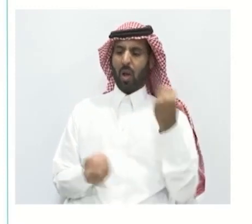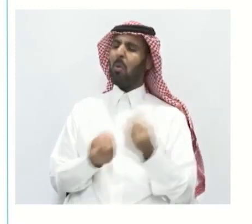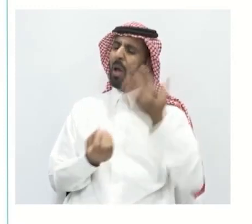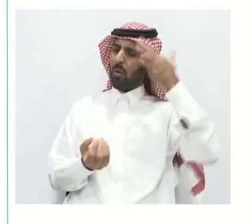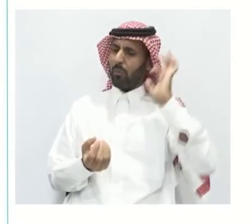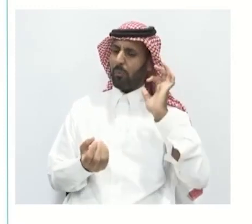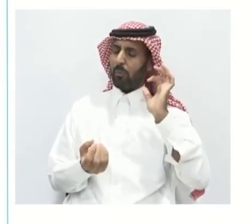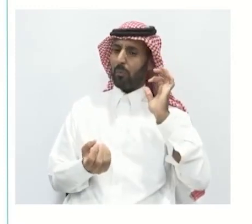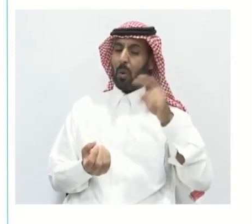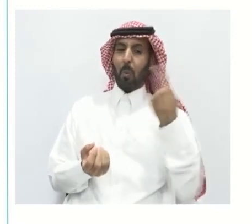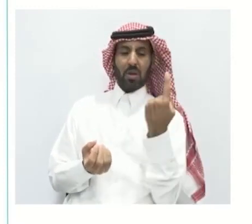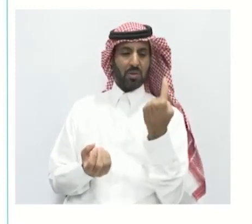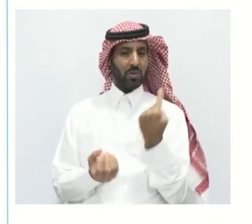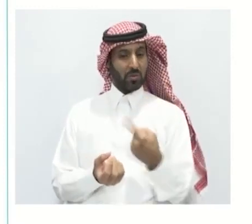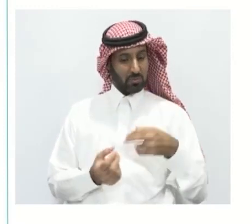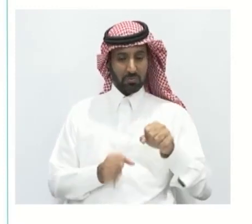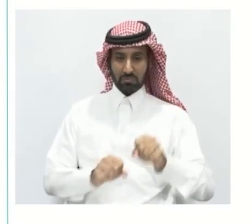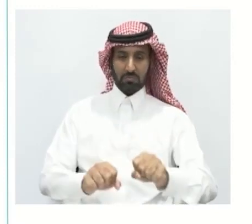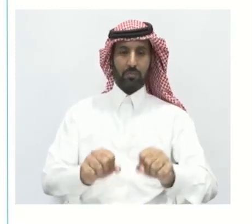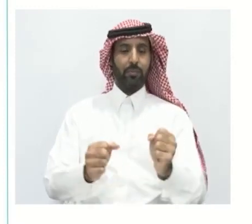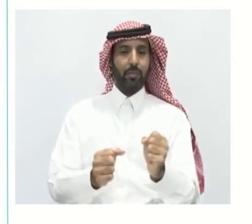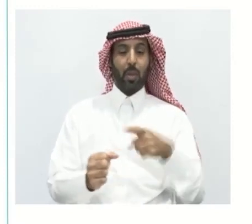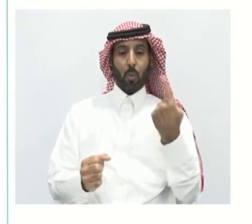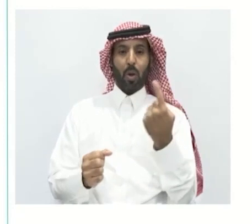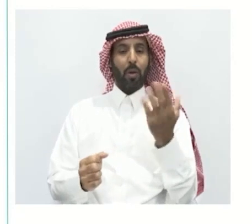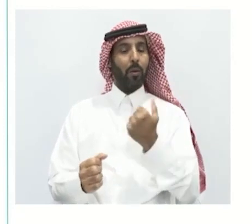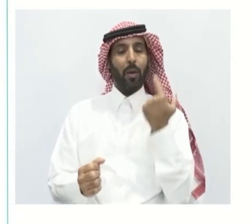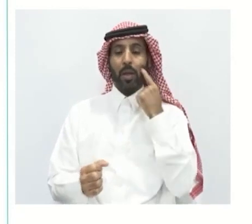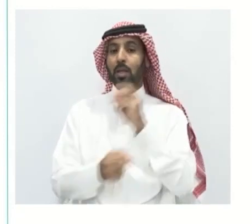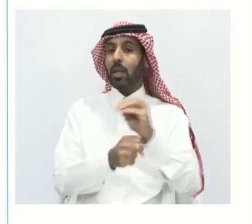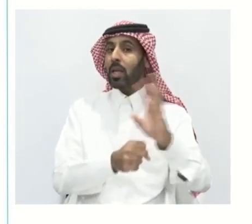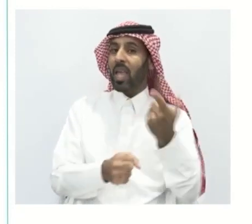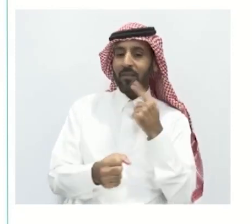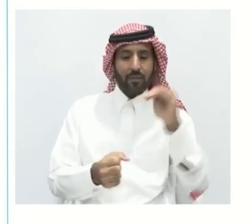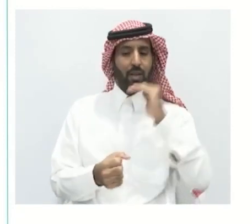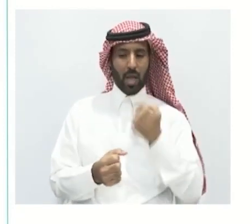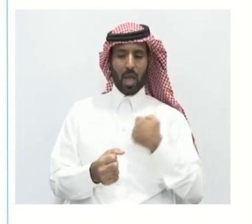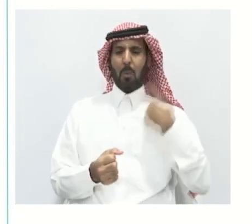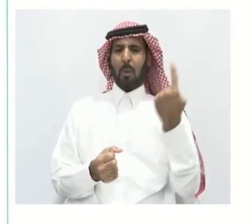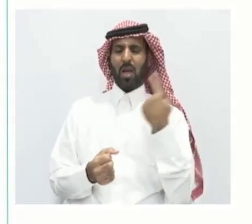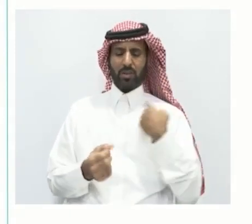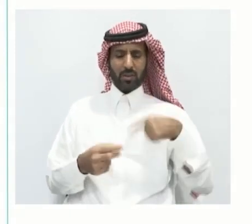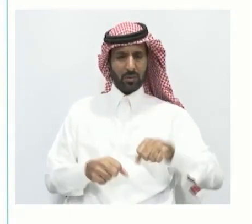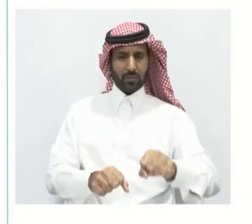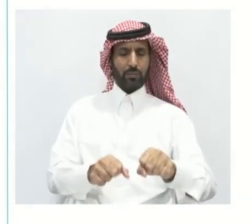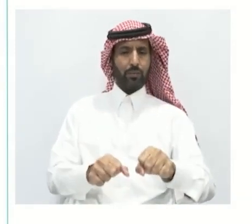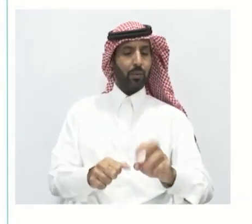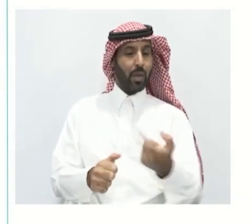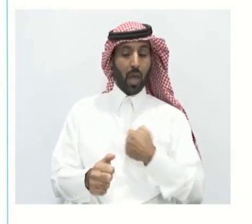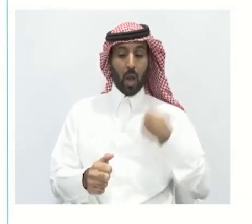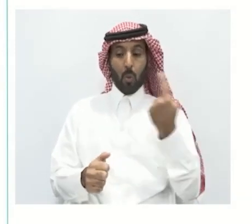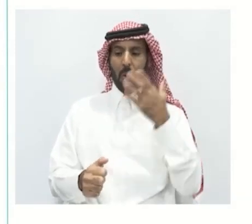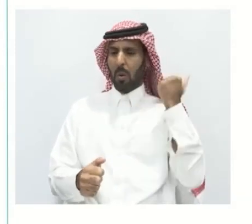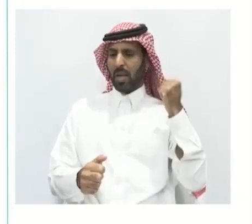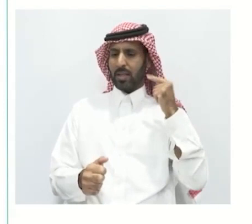anyone. I was alone. So this tells you how to answer. I was alone. Yes, I